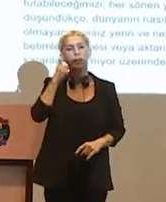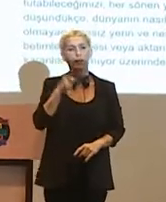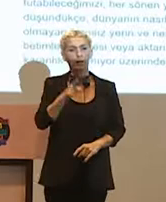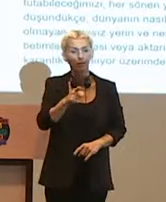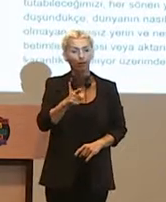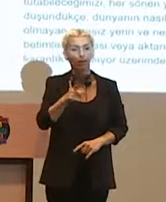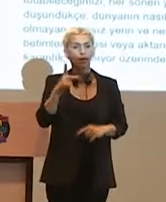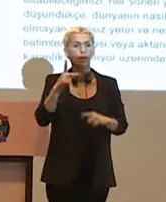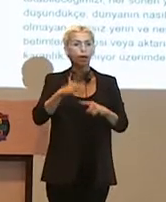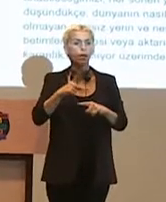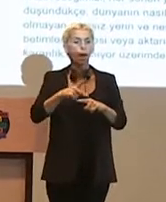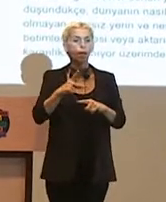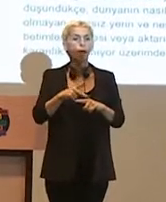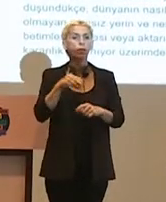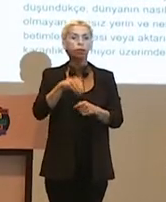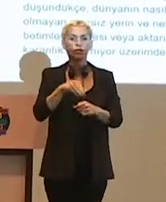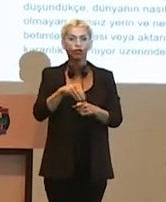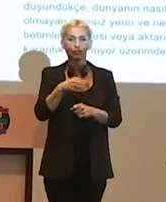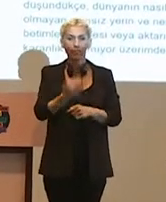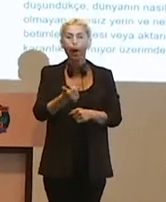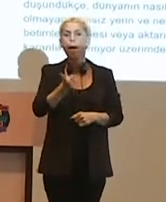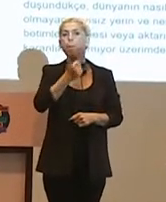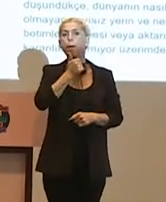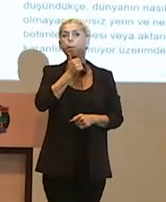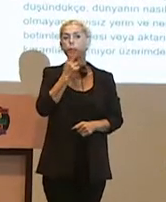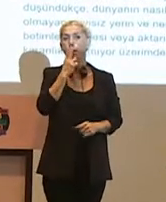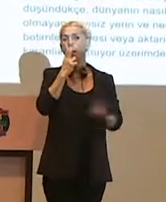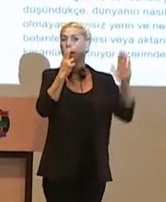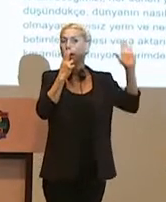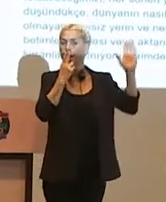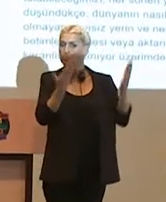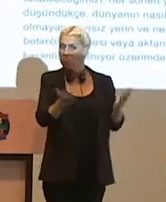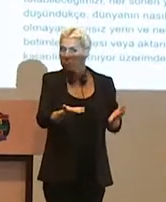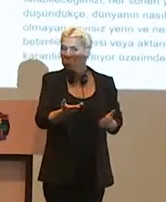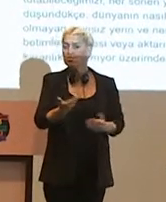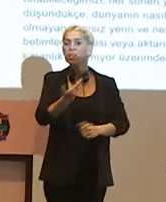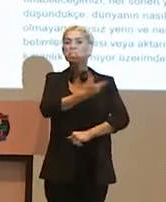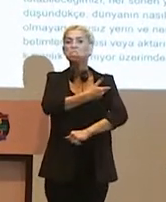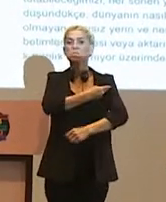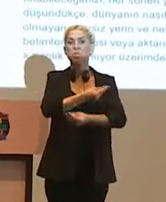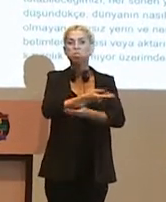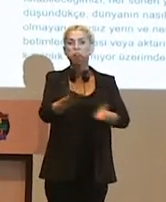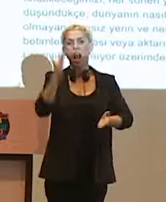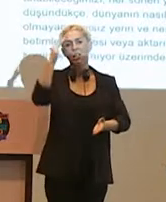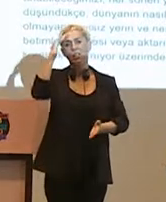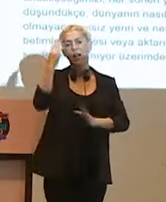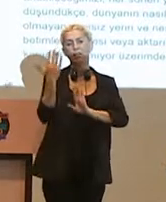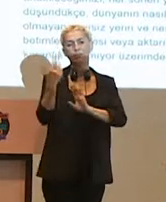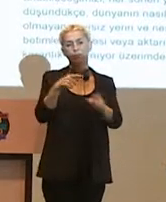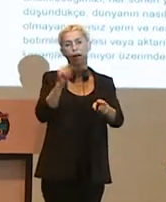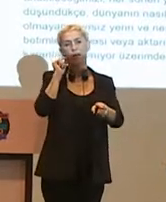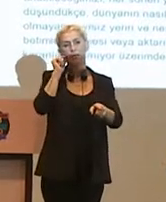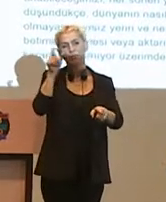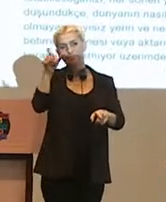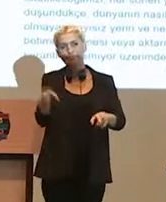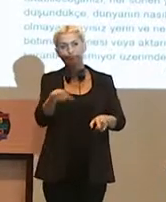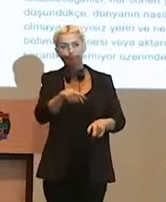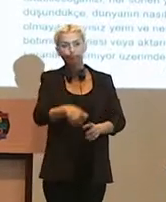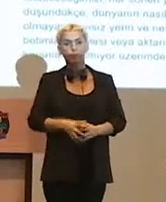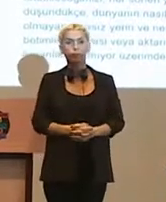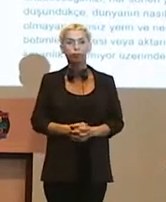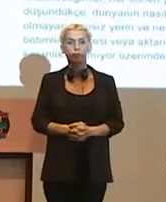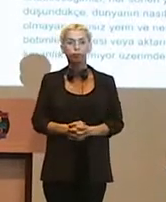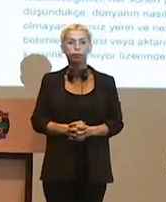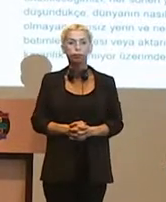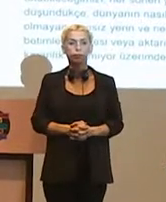now when i try to remember the darkness doesn't lift but becomes yet heavier as i